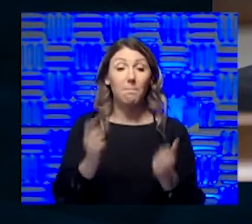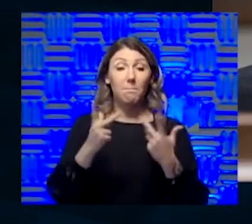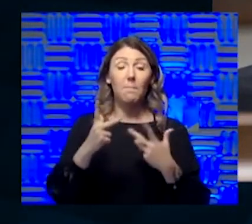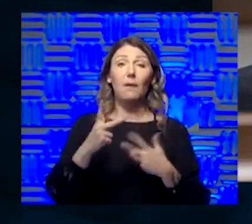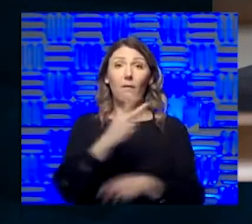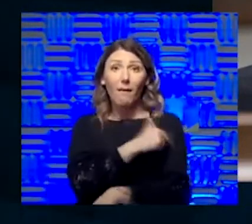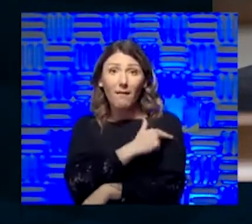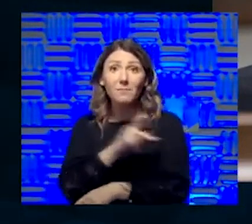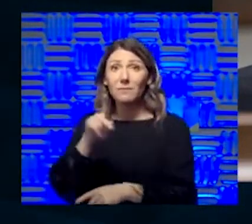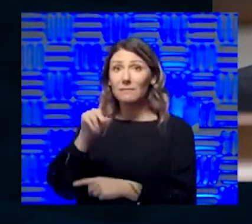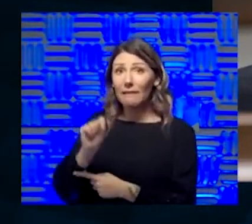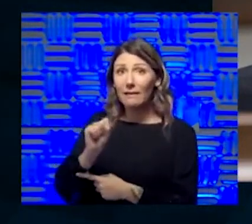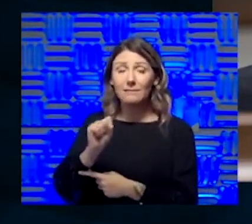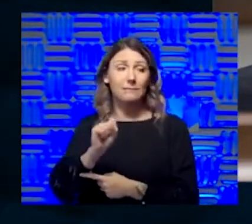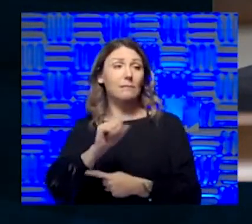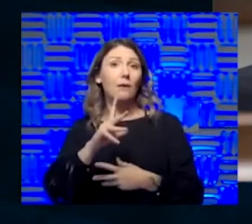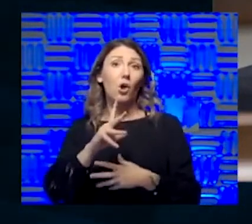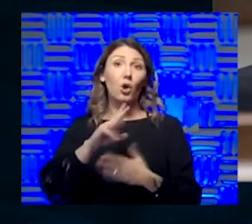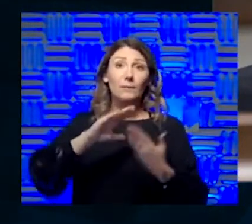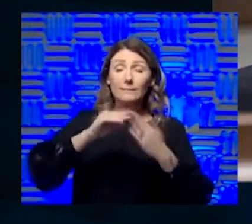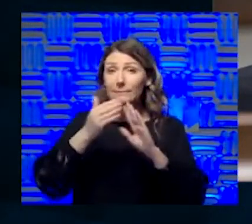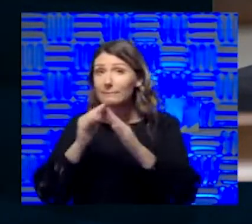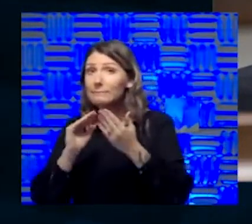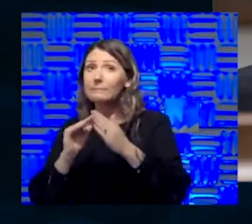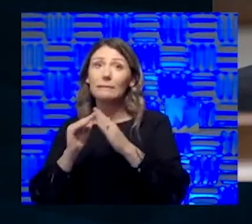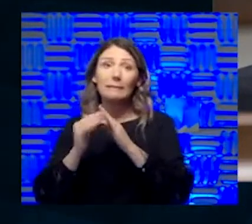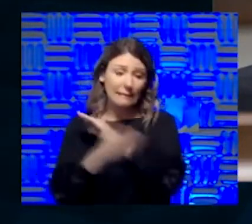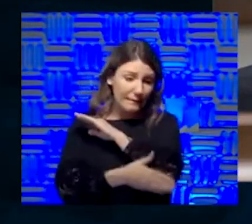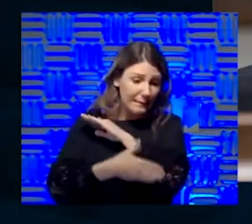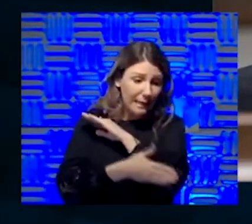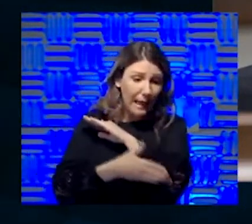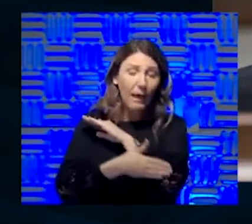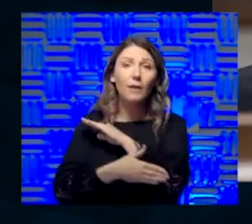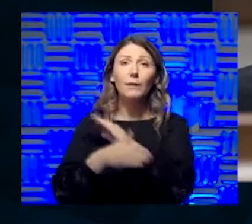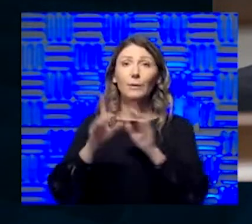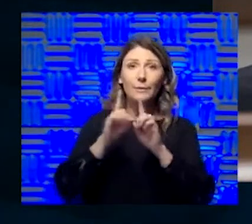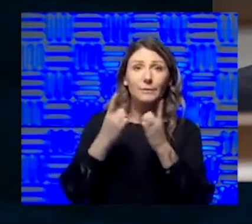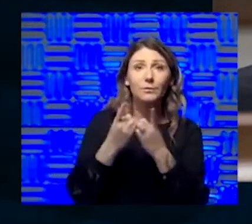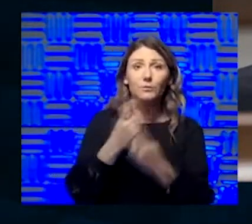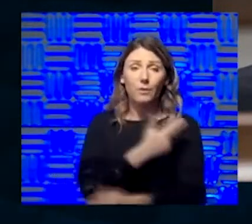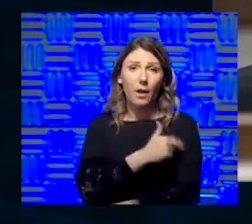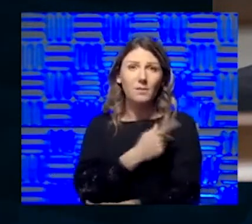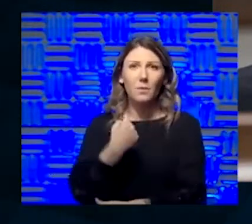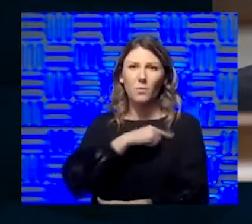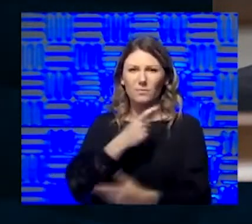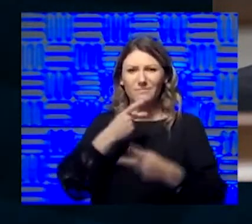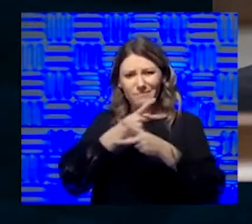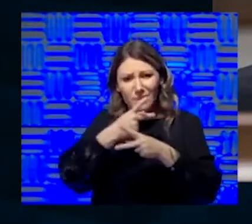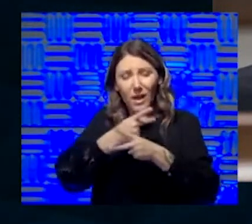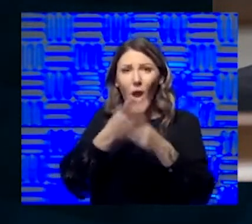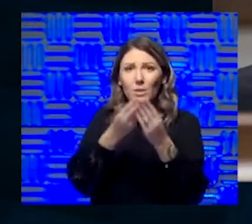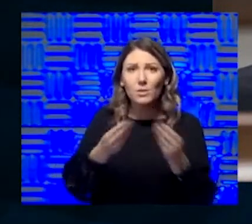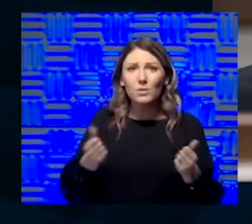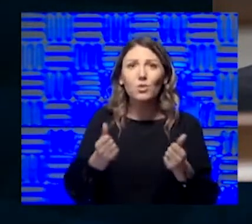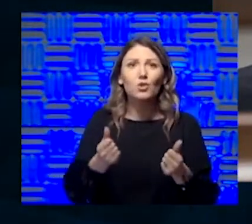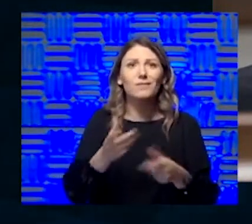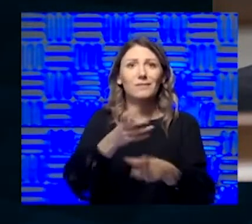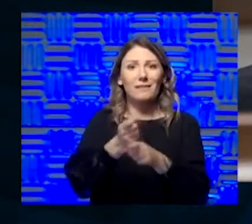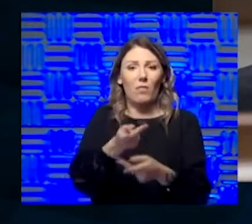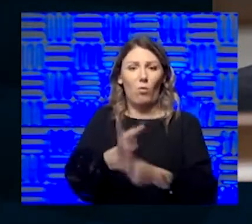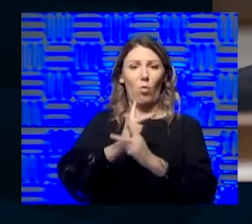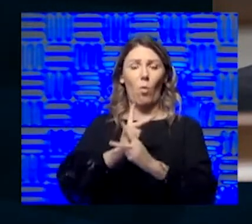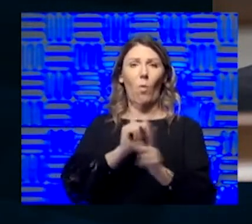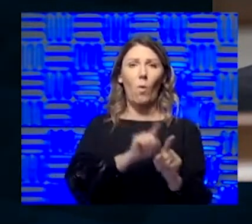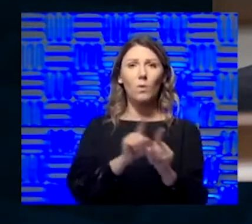city hospital, or a district hospital, and we're looking for a solution so they too can receive the loan just like a